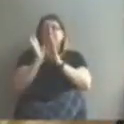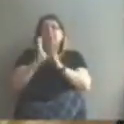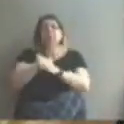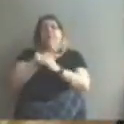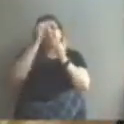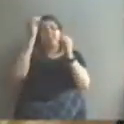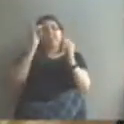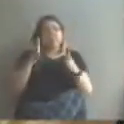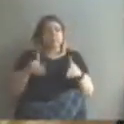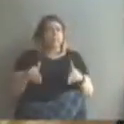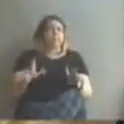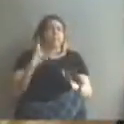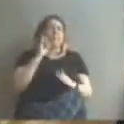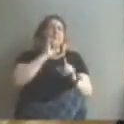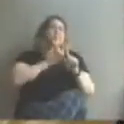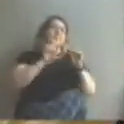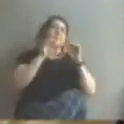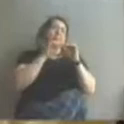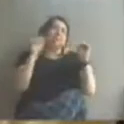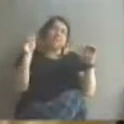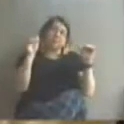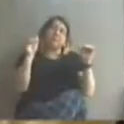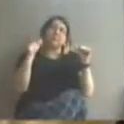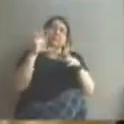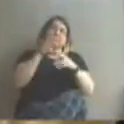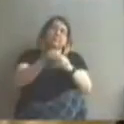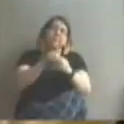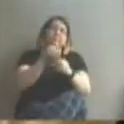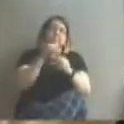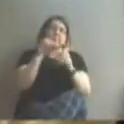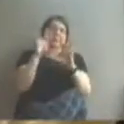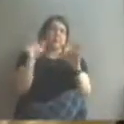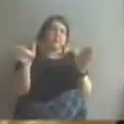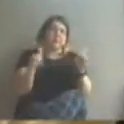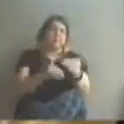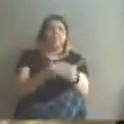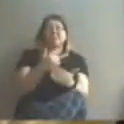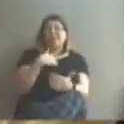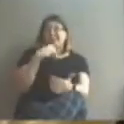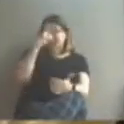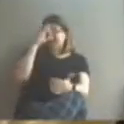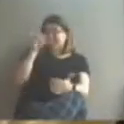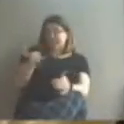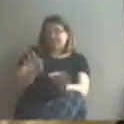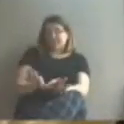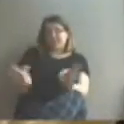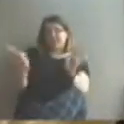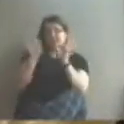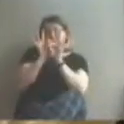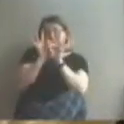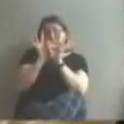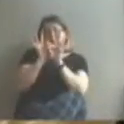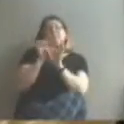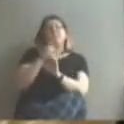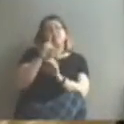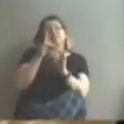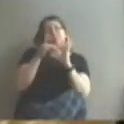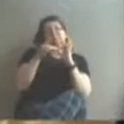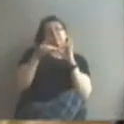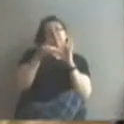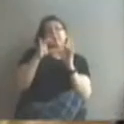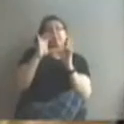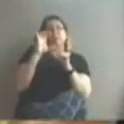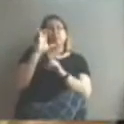teachers, allows for a different level of engagement within the classroom, and I think that that is critical. You referenced